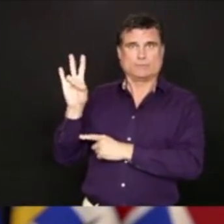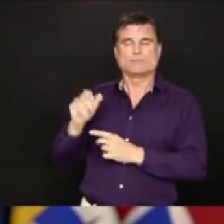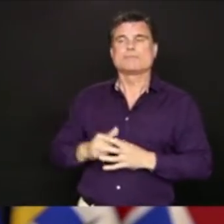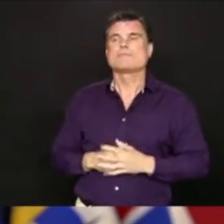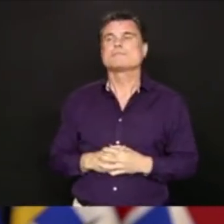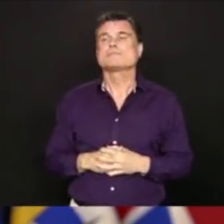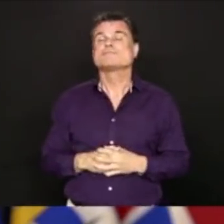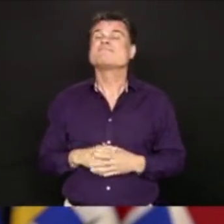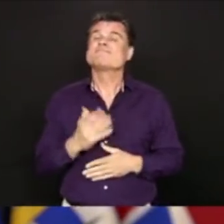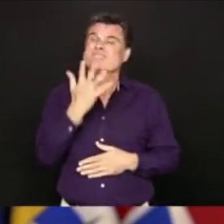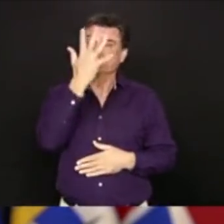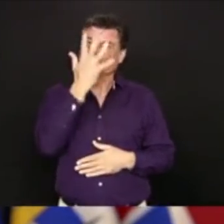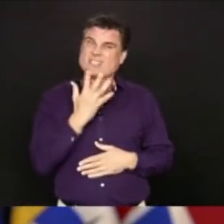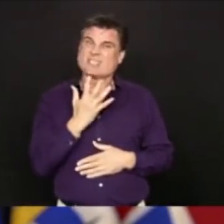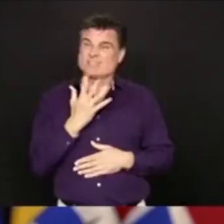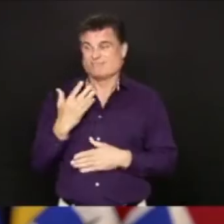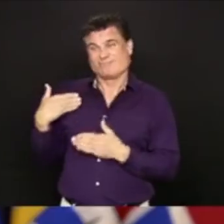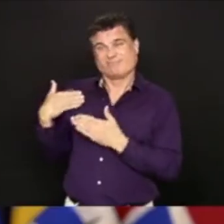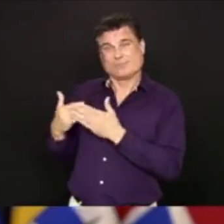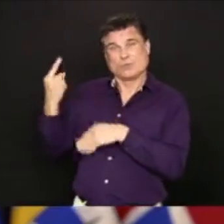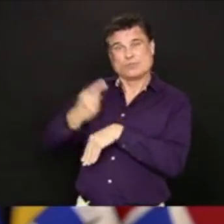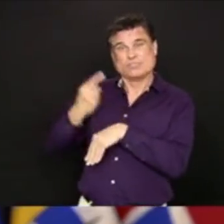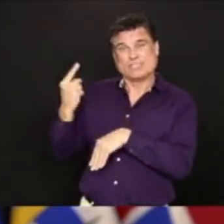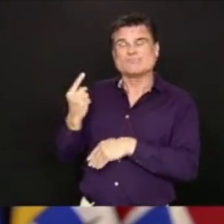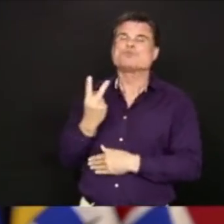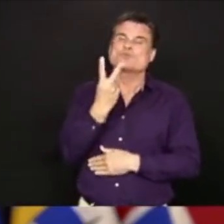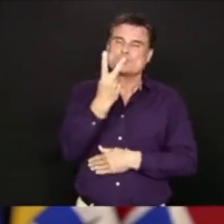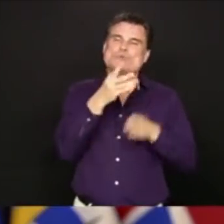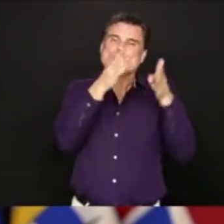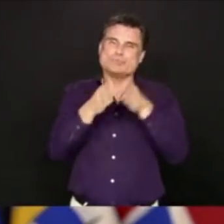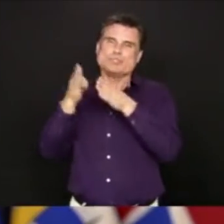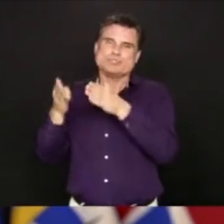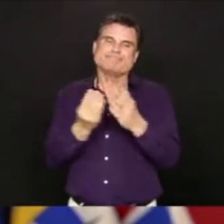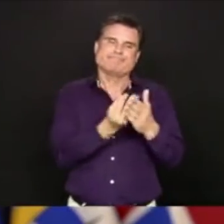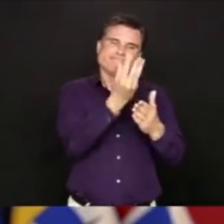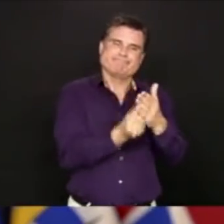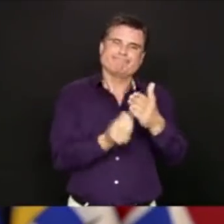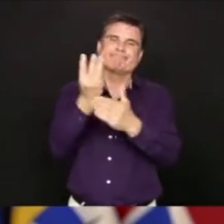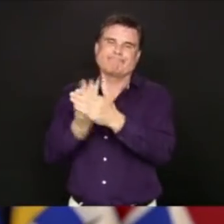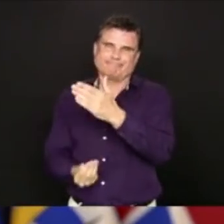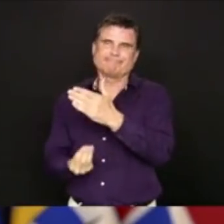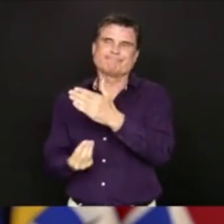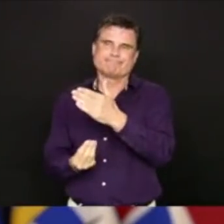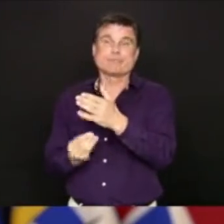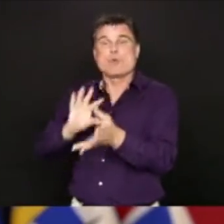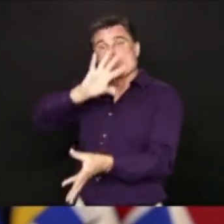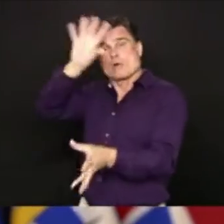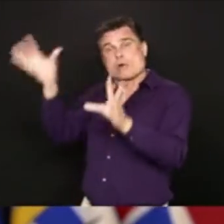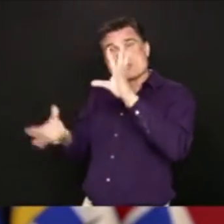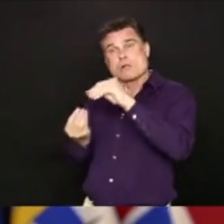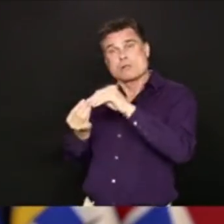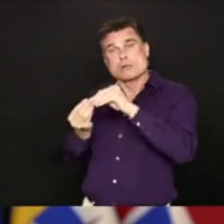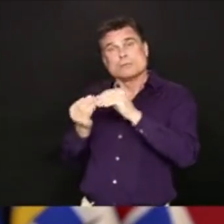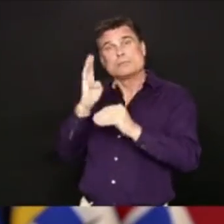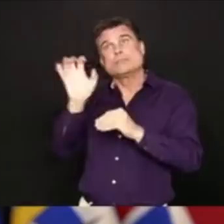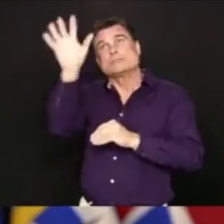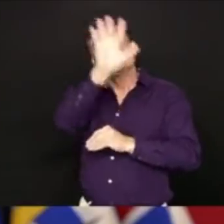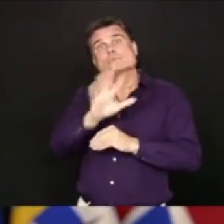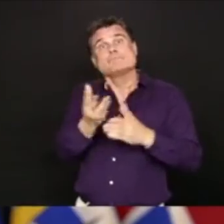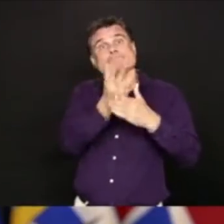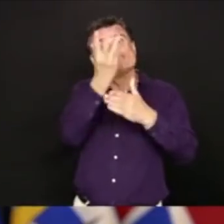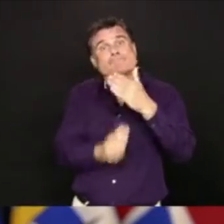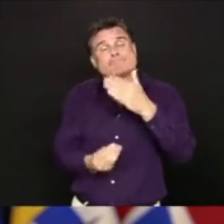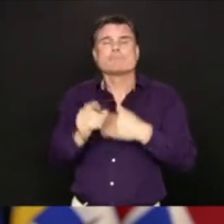died from COVID-19 to 100 in British Columbia. Included in the deaths, though, in the last 24